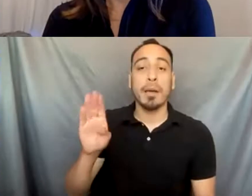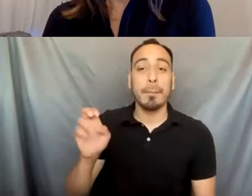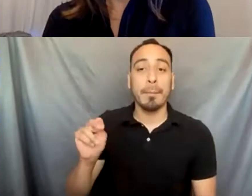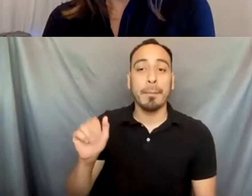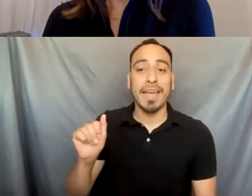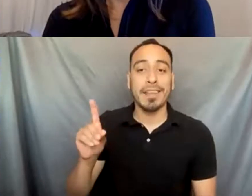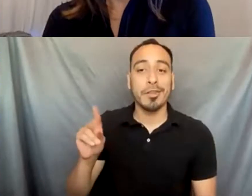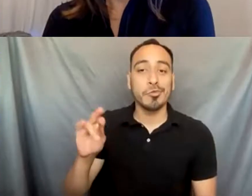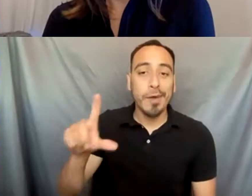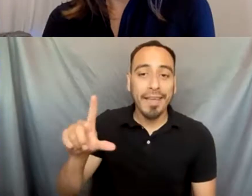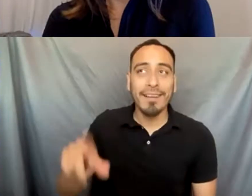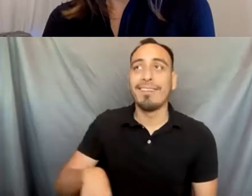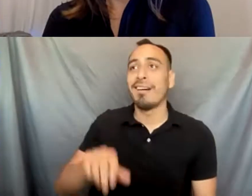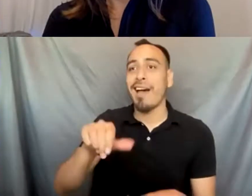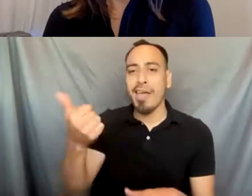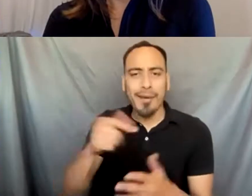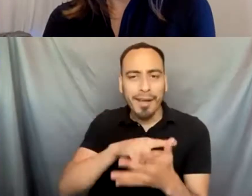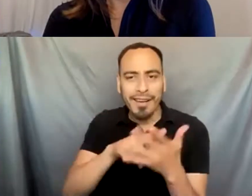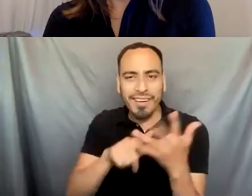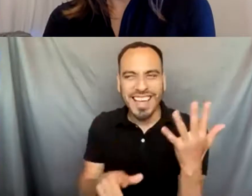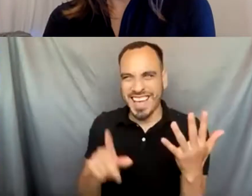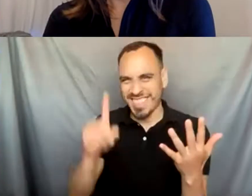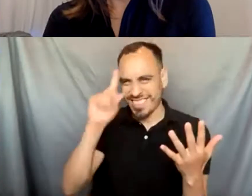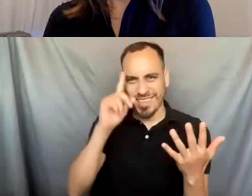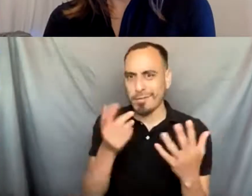and other kinds of things. I don't think you want to give